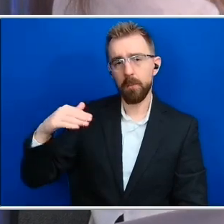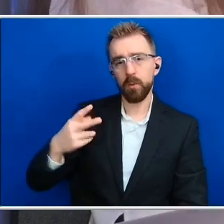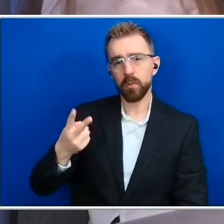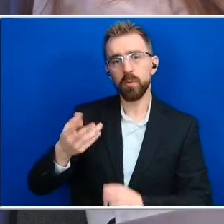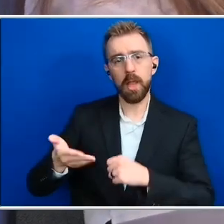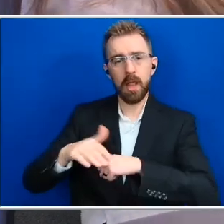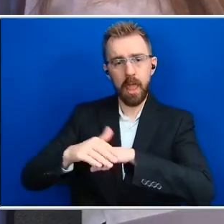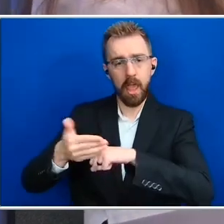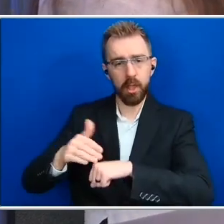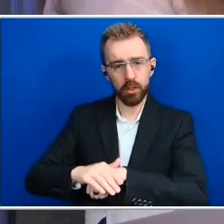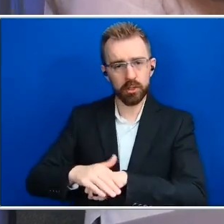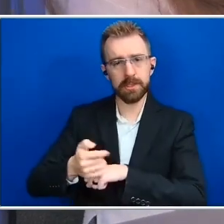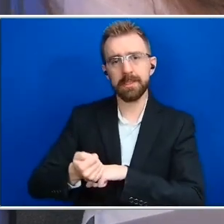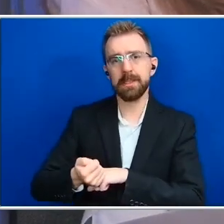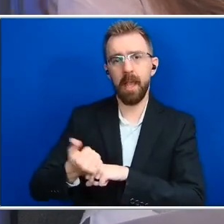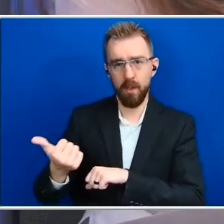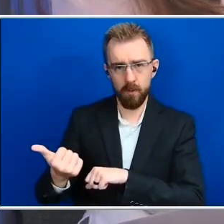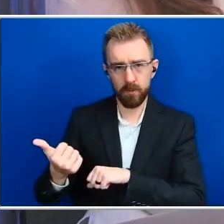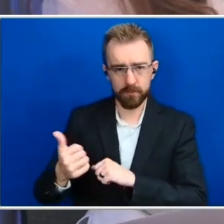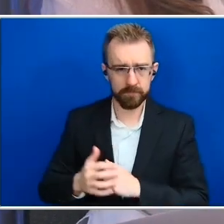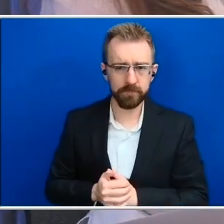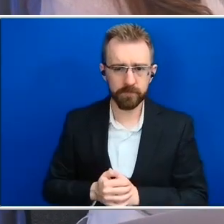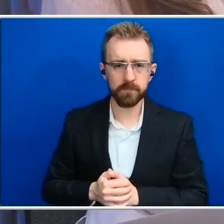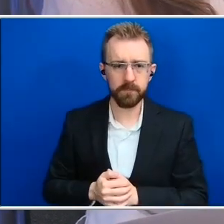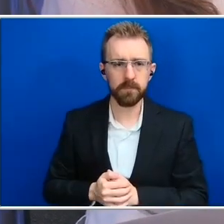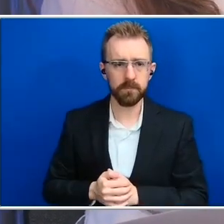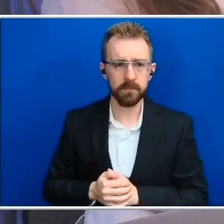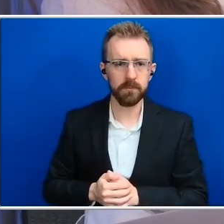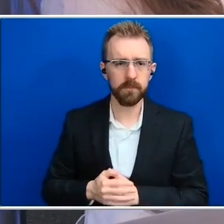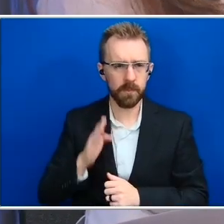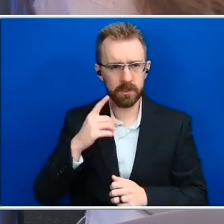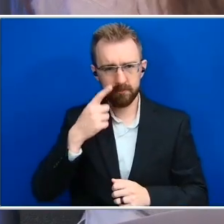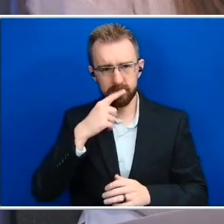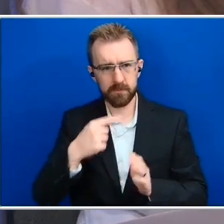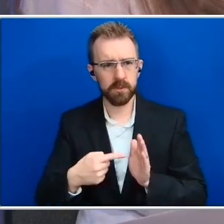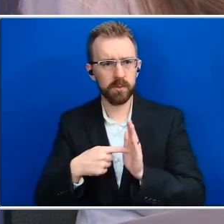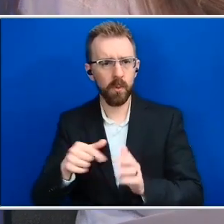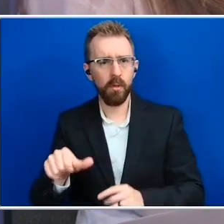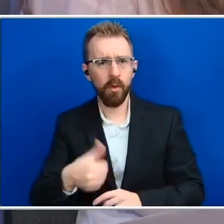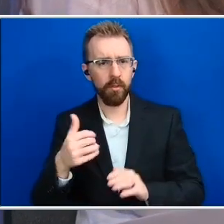out. And would you please show the other picture?